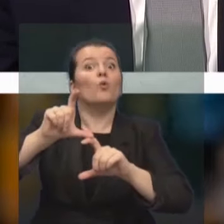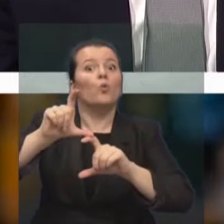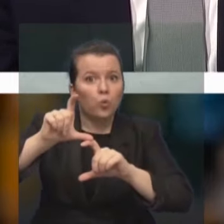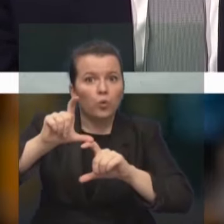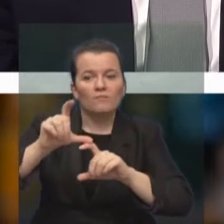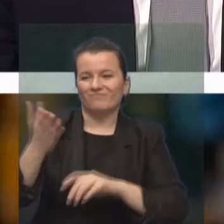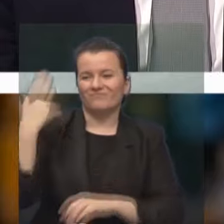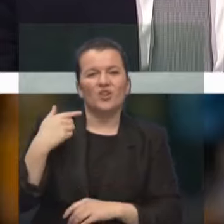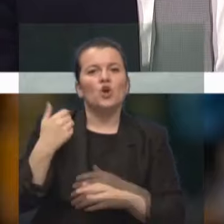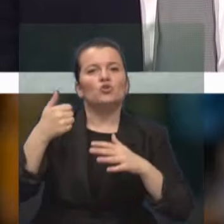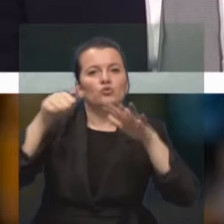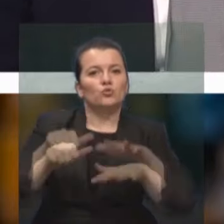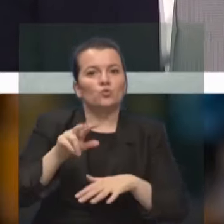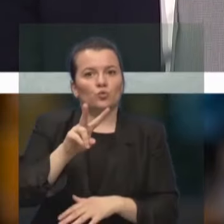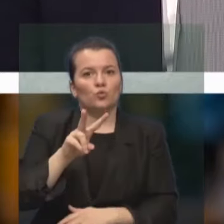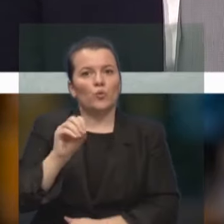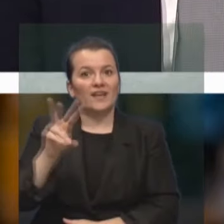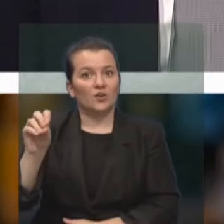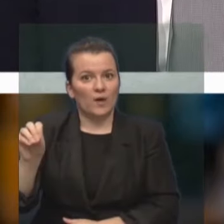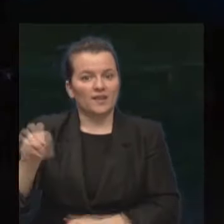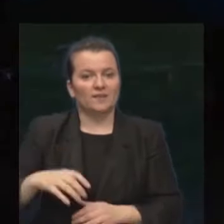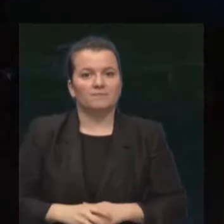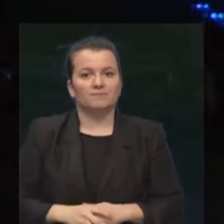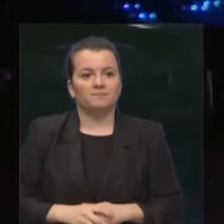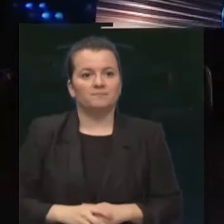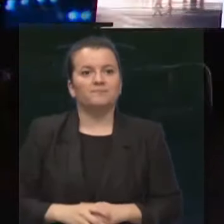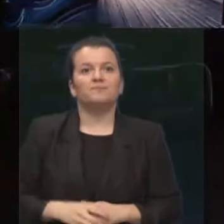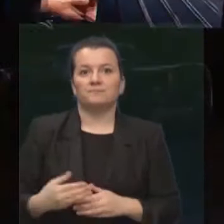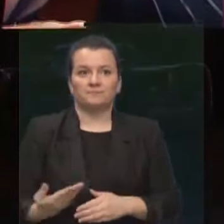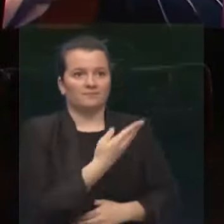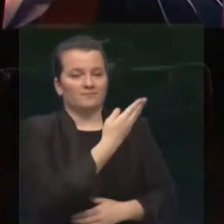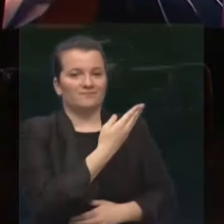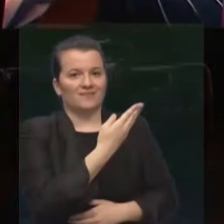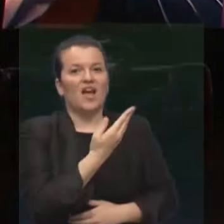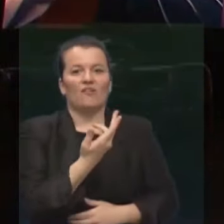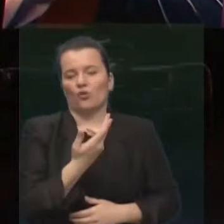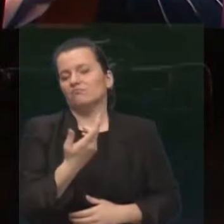to 13% in Q1 of 2021.